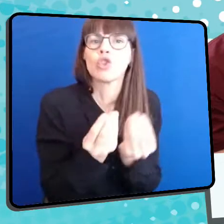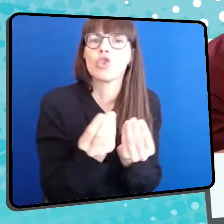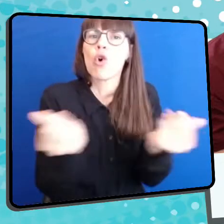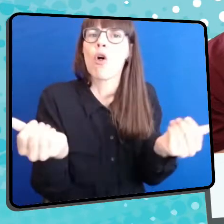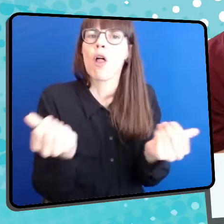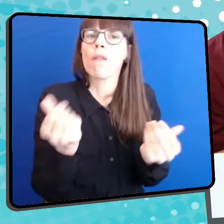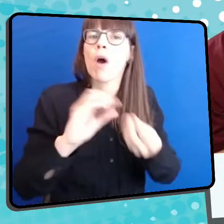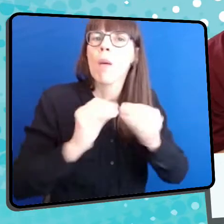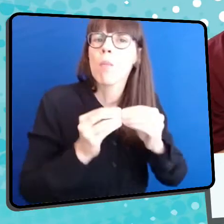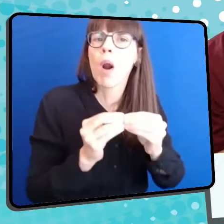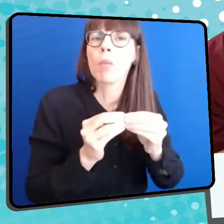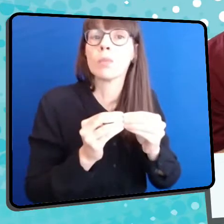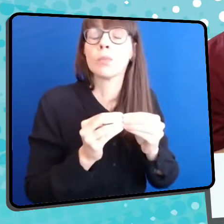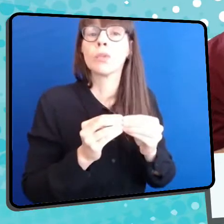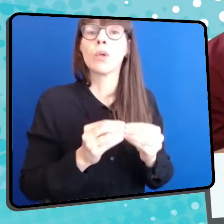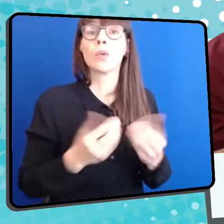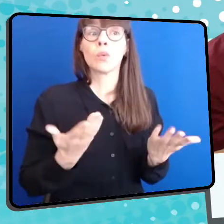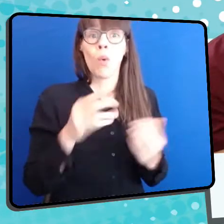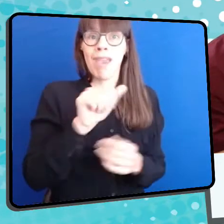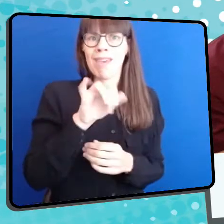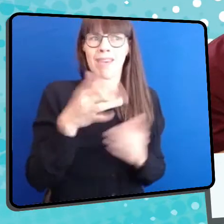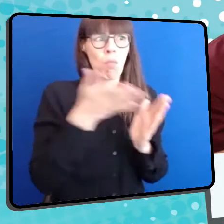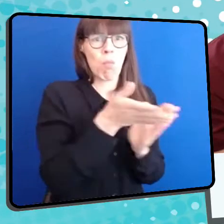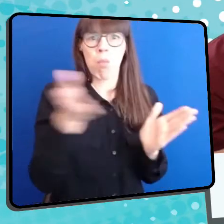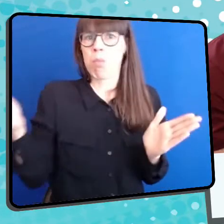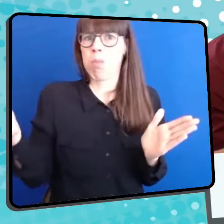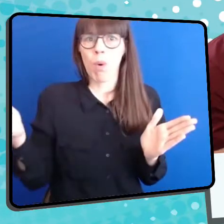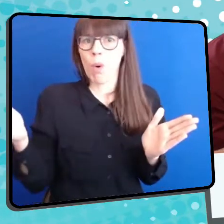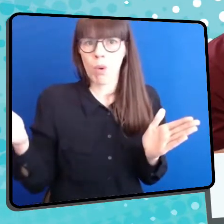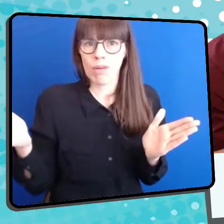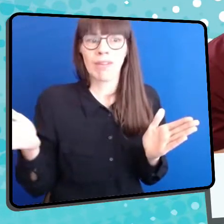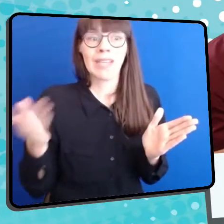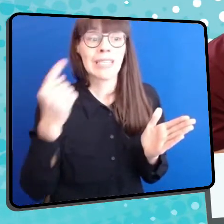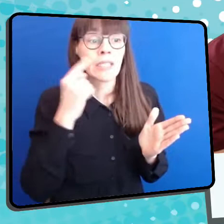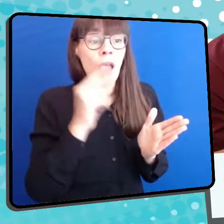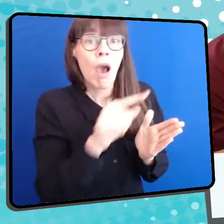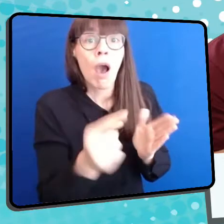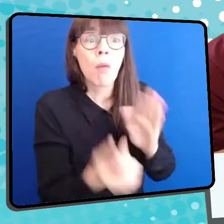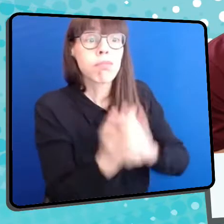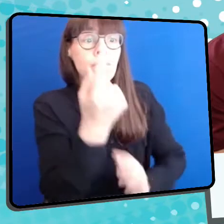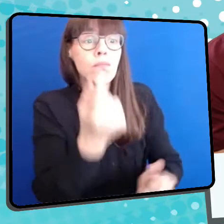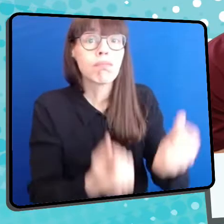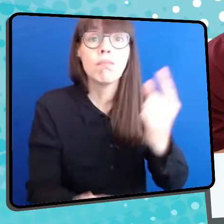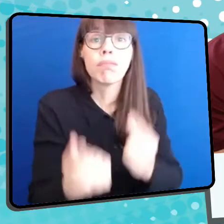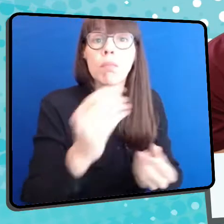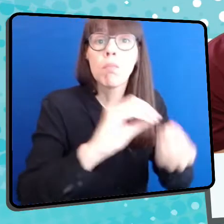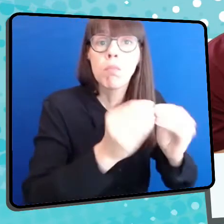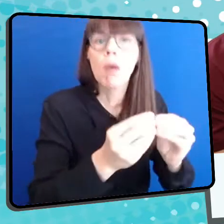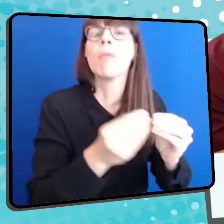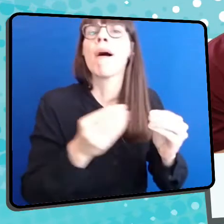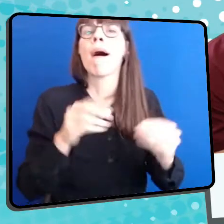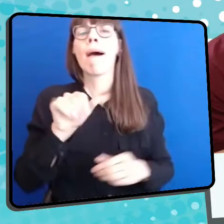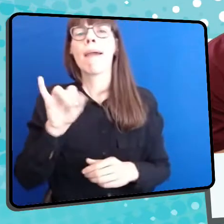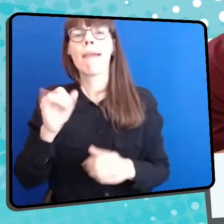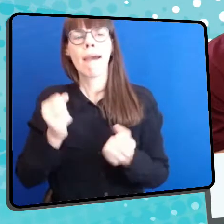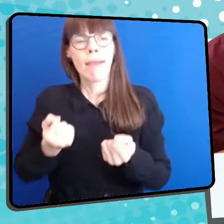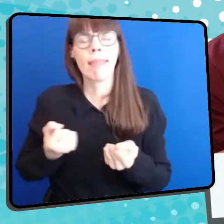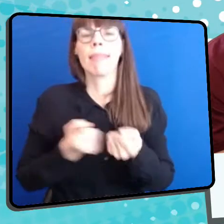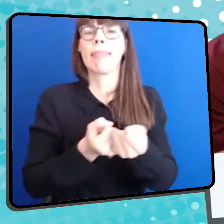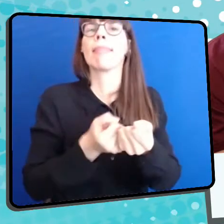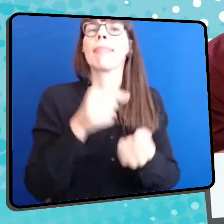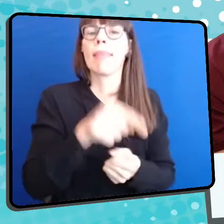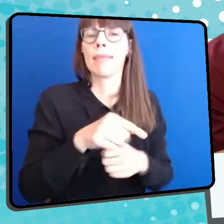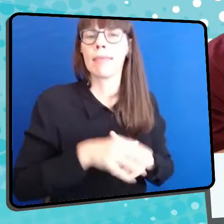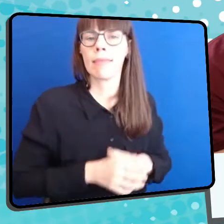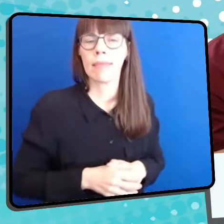is no one size fits all technically. Like everything does require that kind of due diligence and that bespokeness because ethics and bias